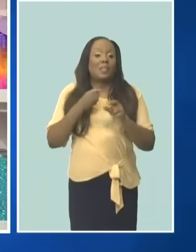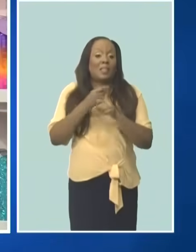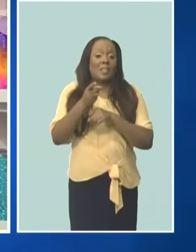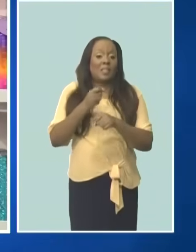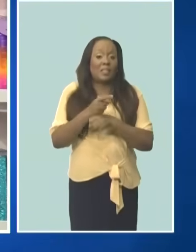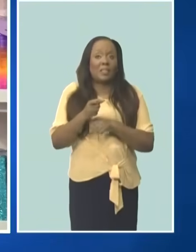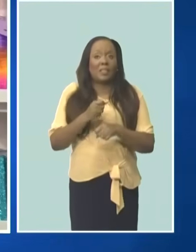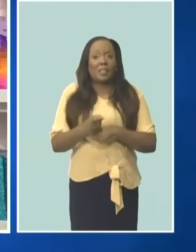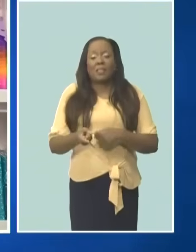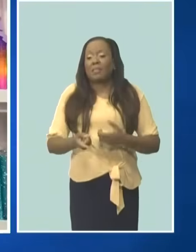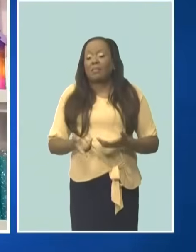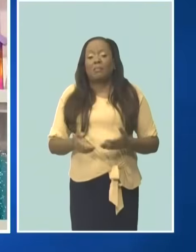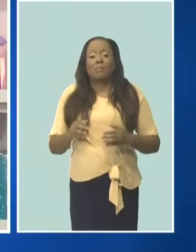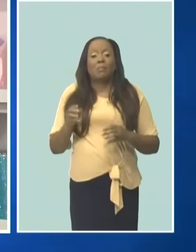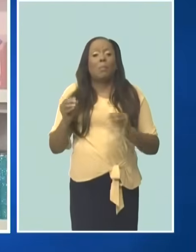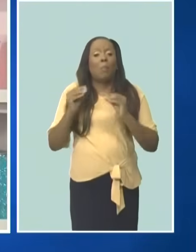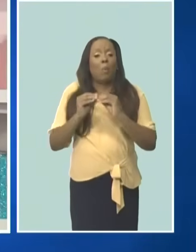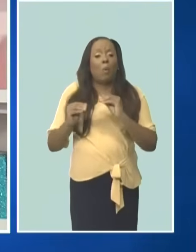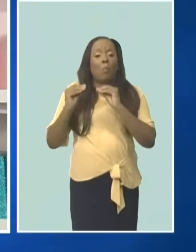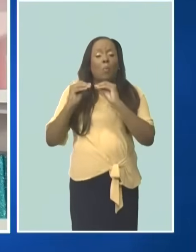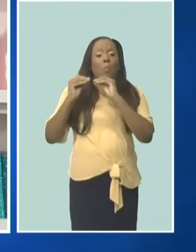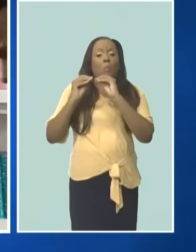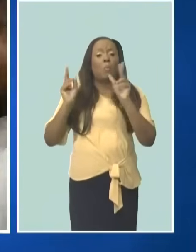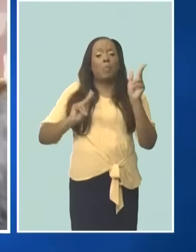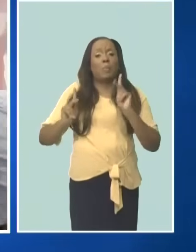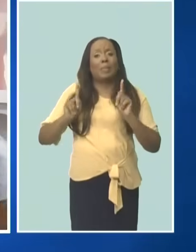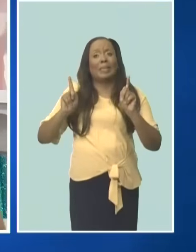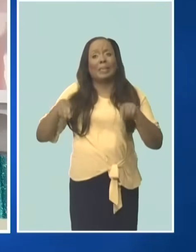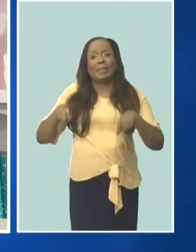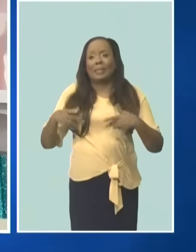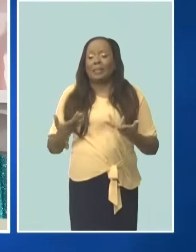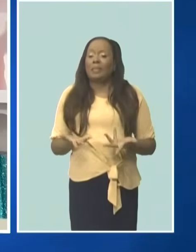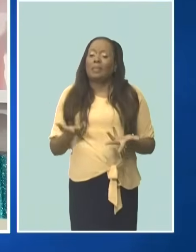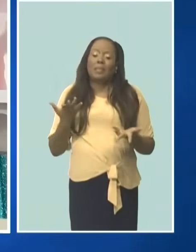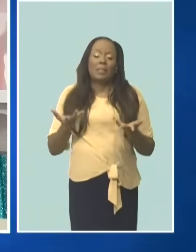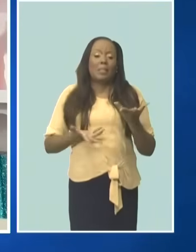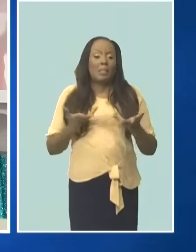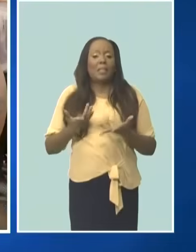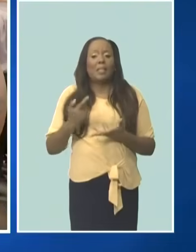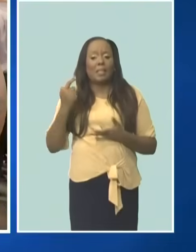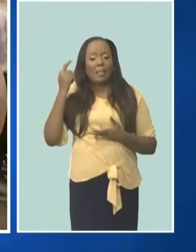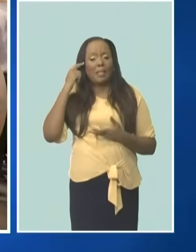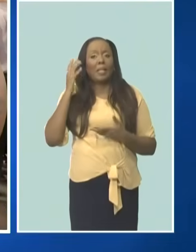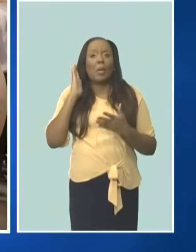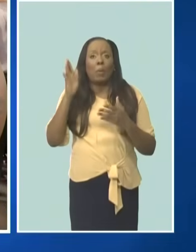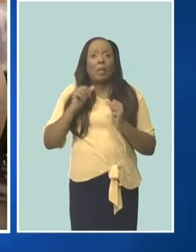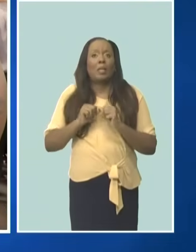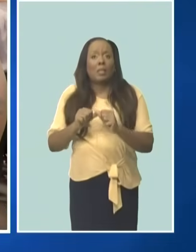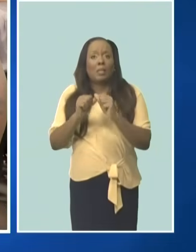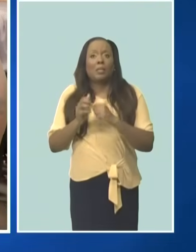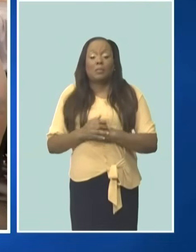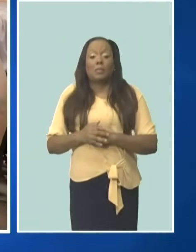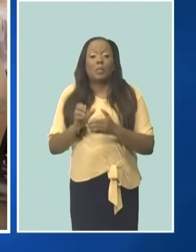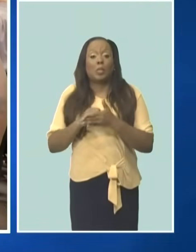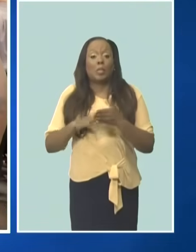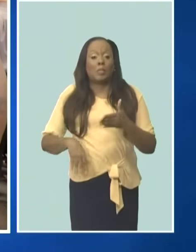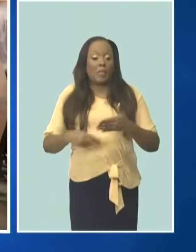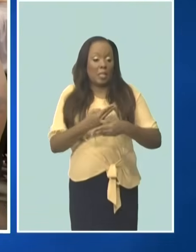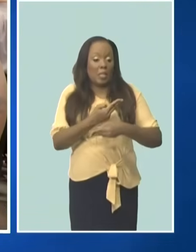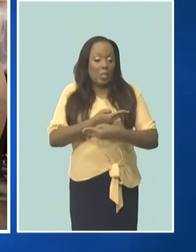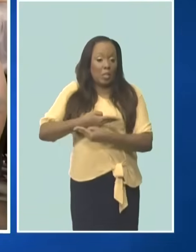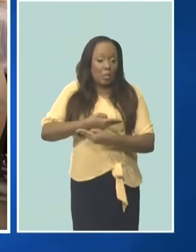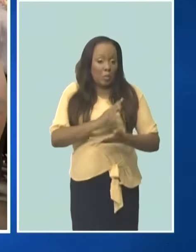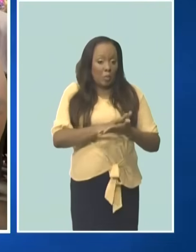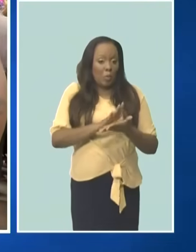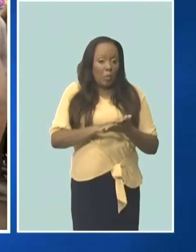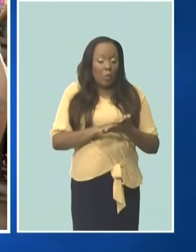the level of need. And I just don't see it slowing down, unfortunately. Students from nursery to secondary schools